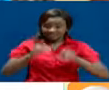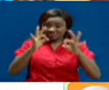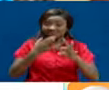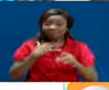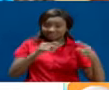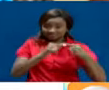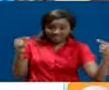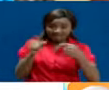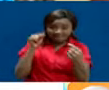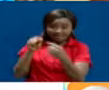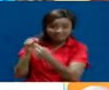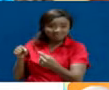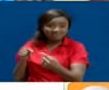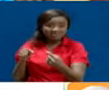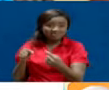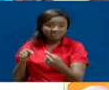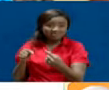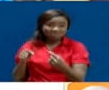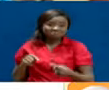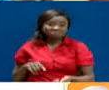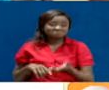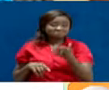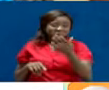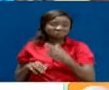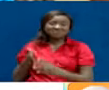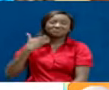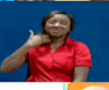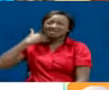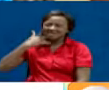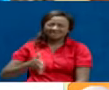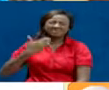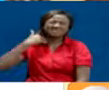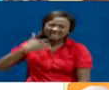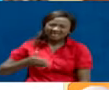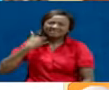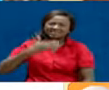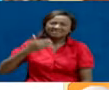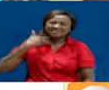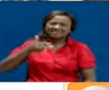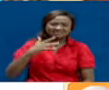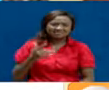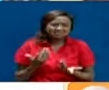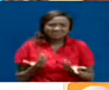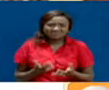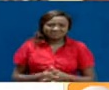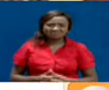enemies, you can heap them until you cannot handle them.